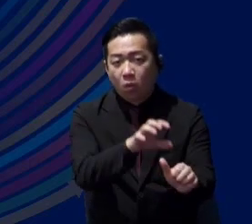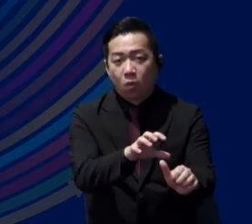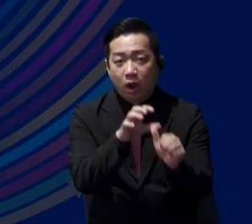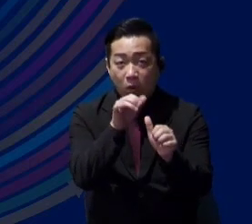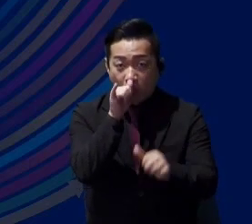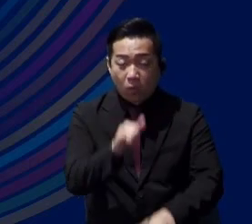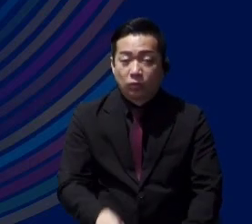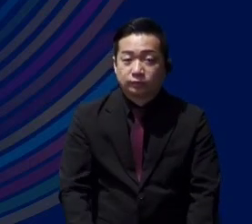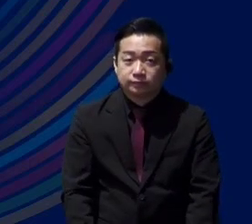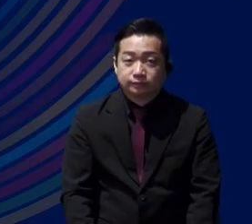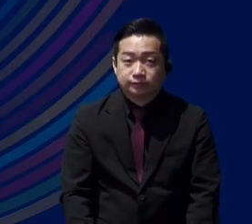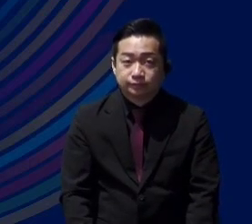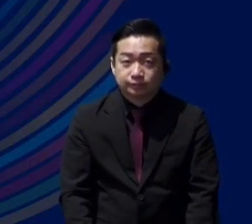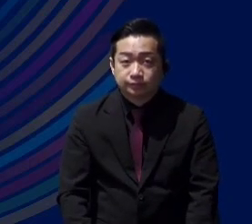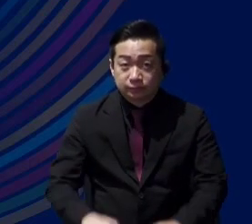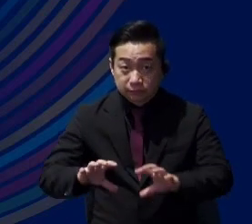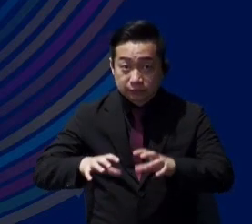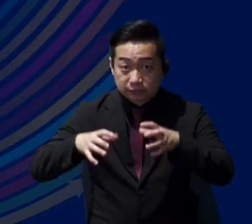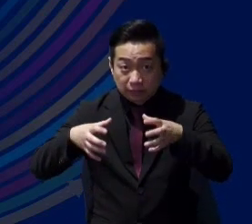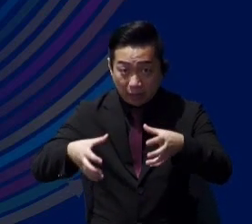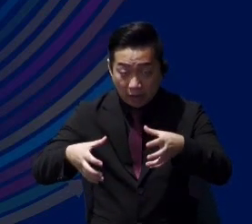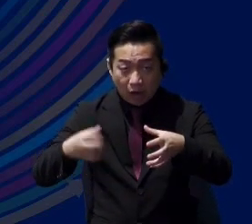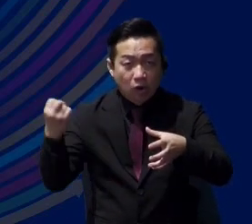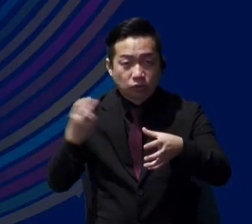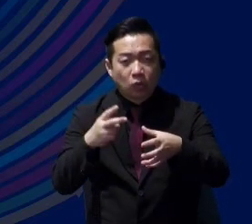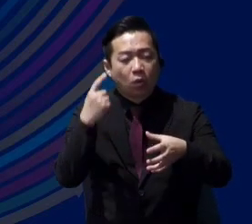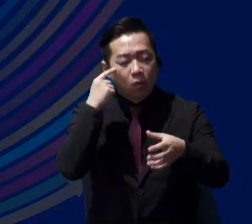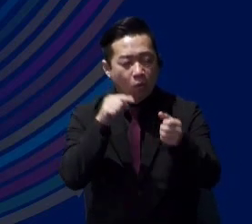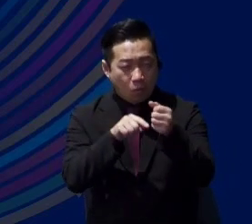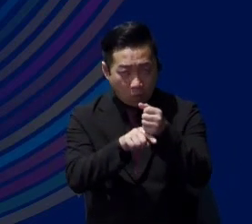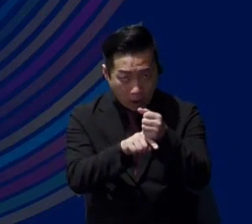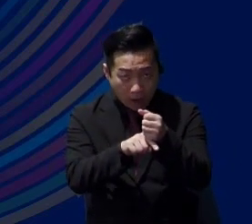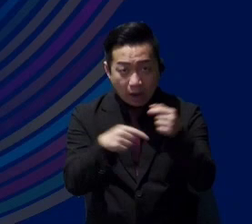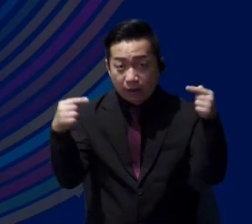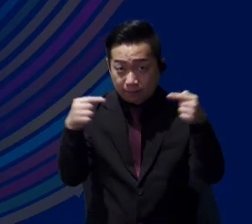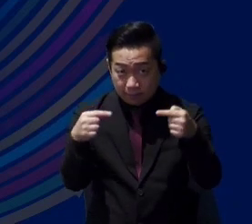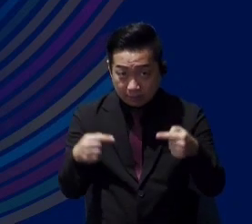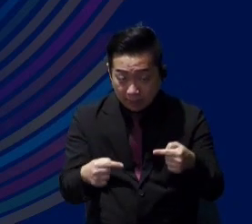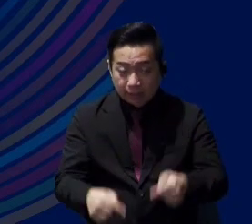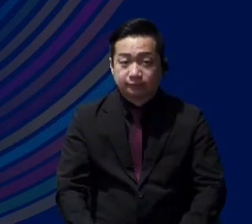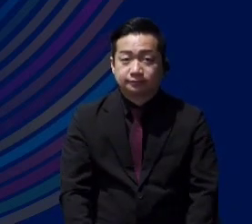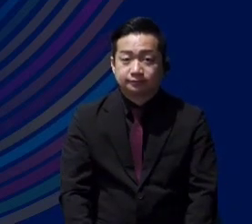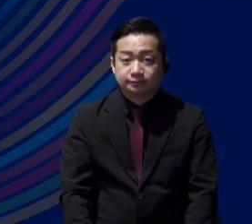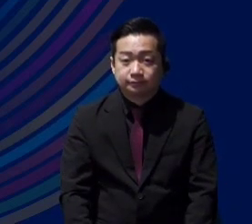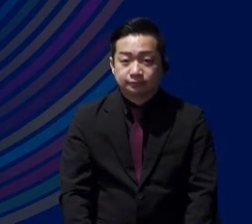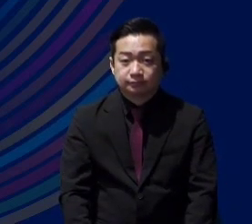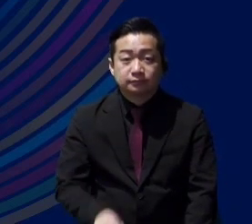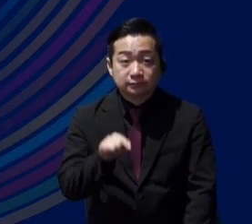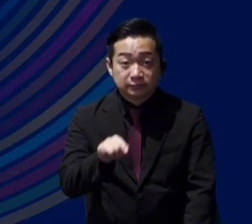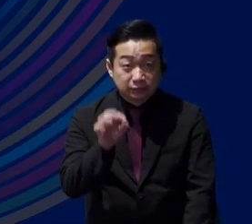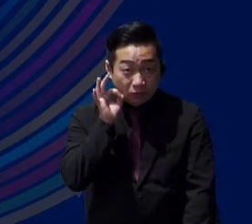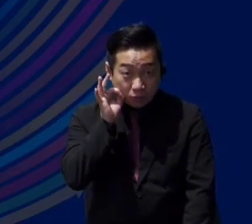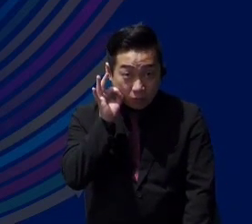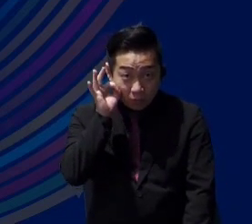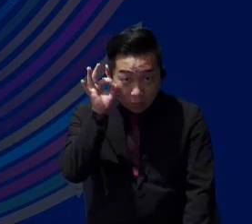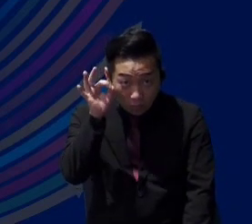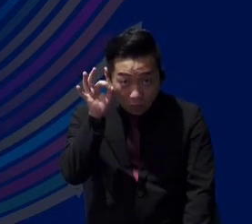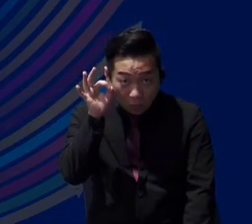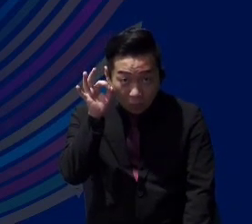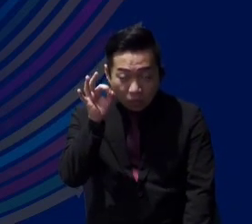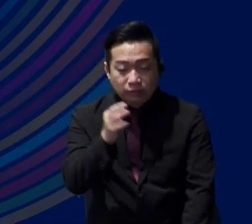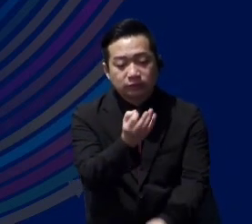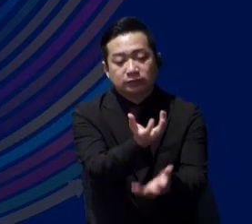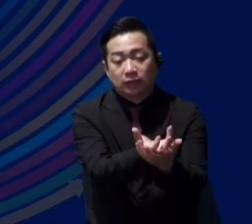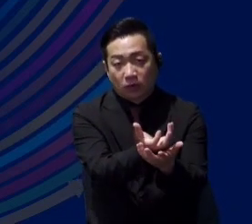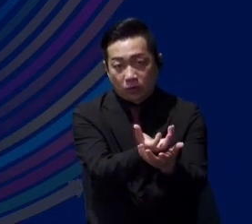And then we will put together this data in the scientific way.